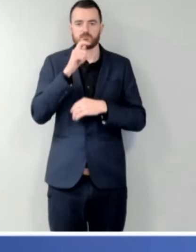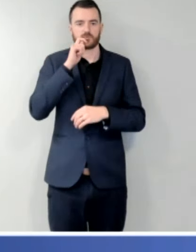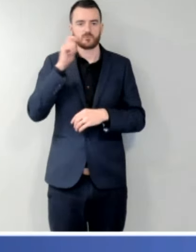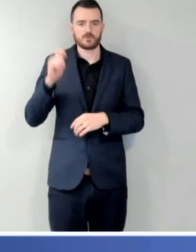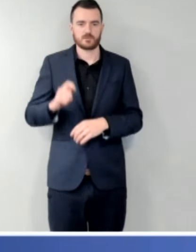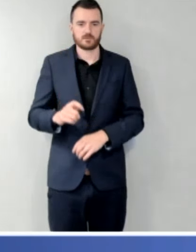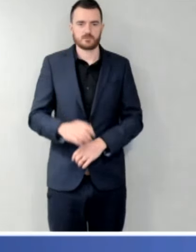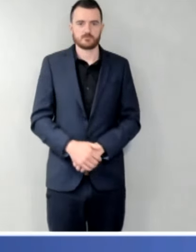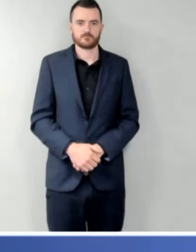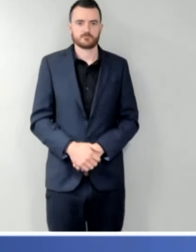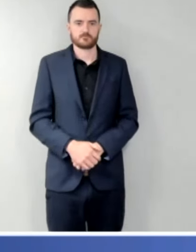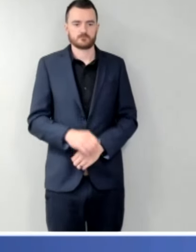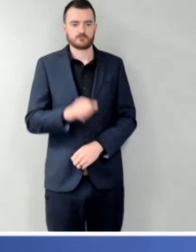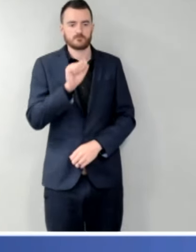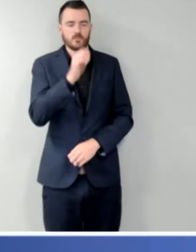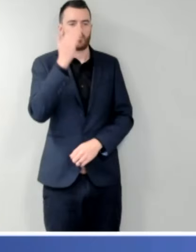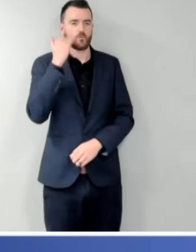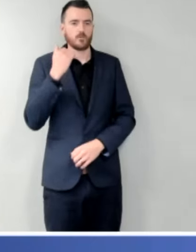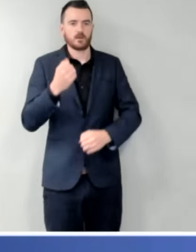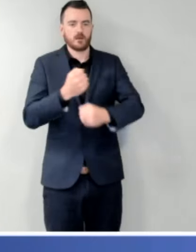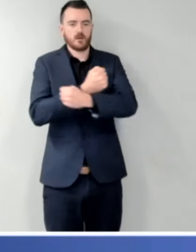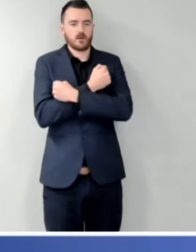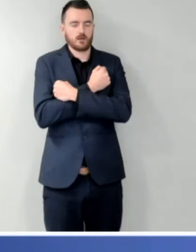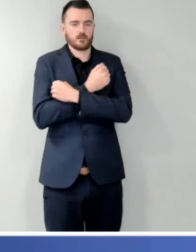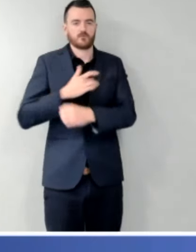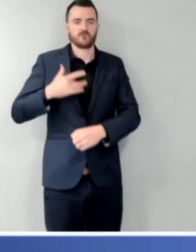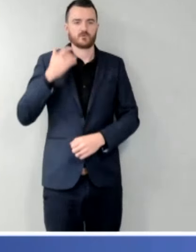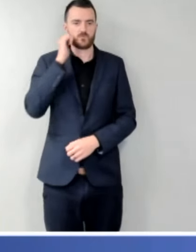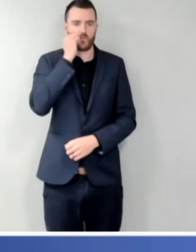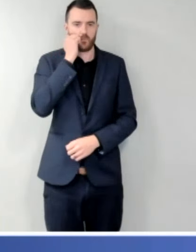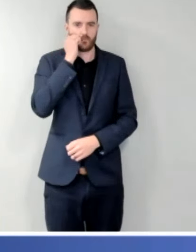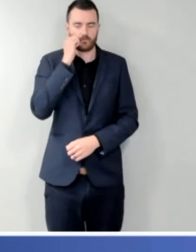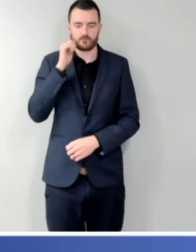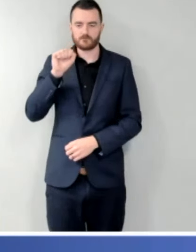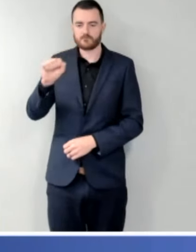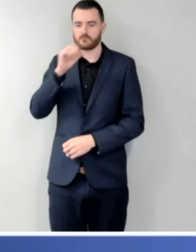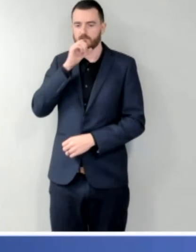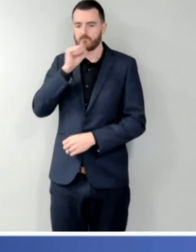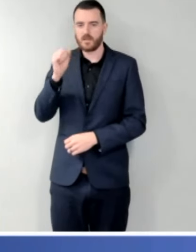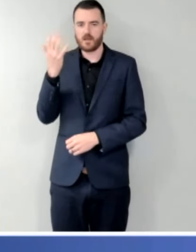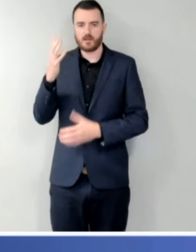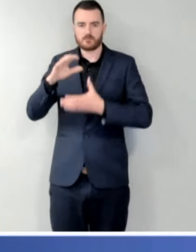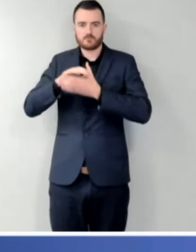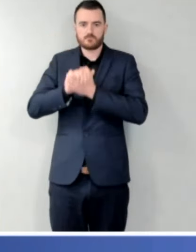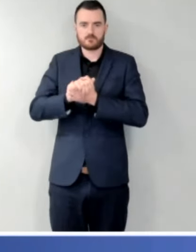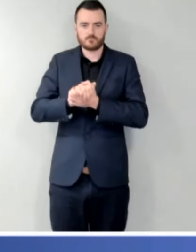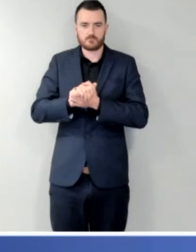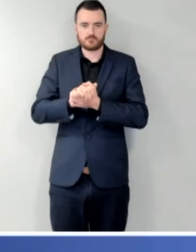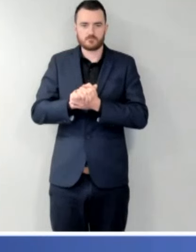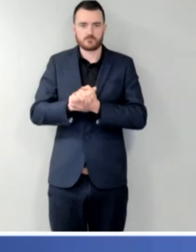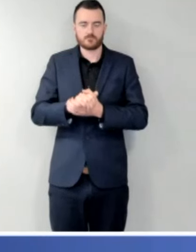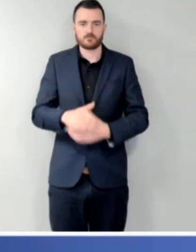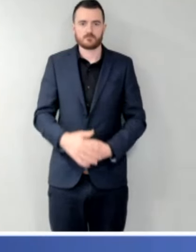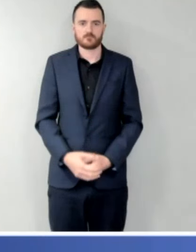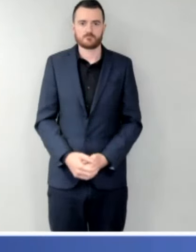Her hug is warm upon my breast, his vital palm upon my palm. How